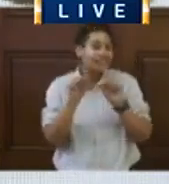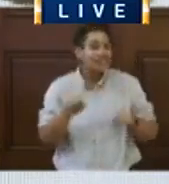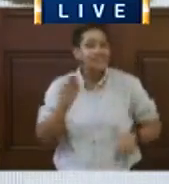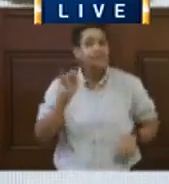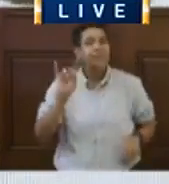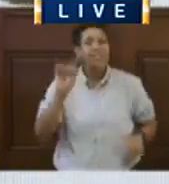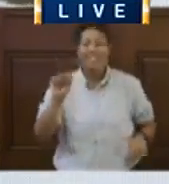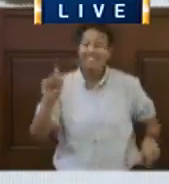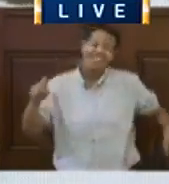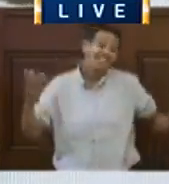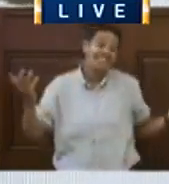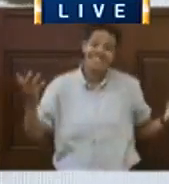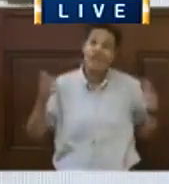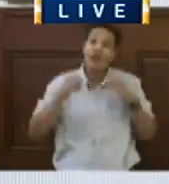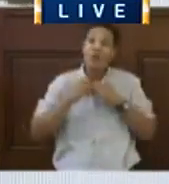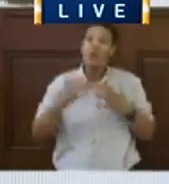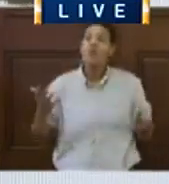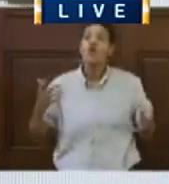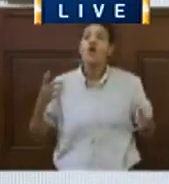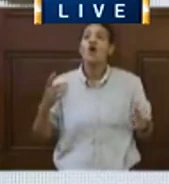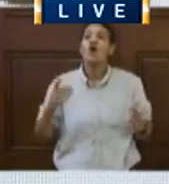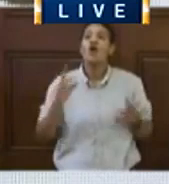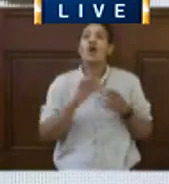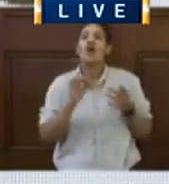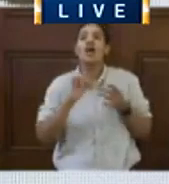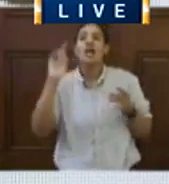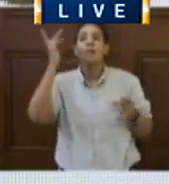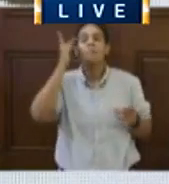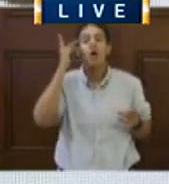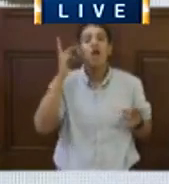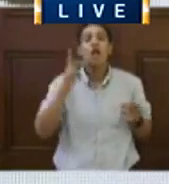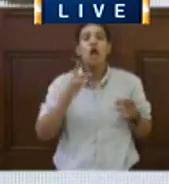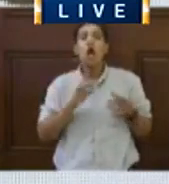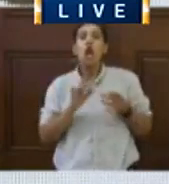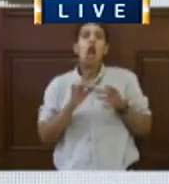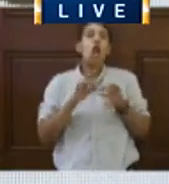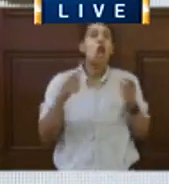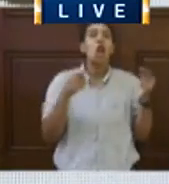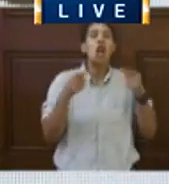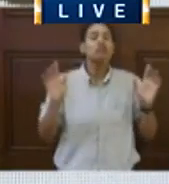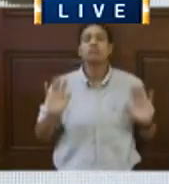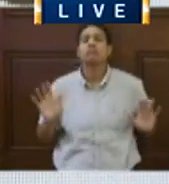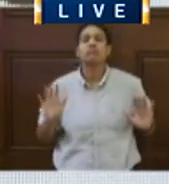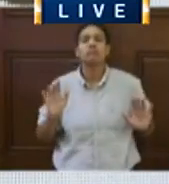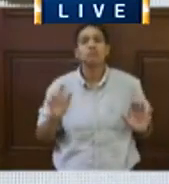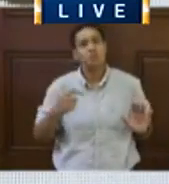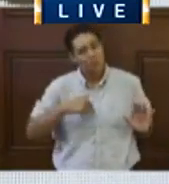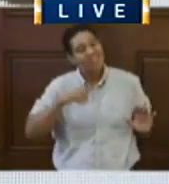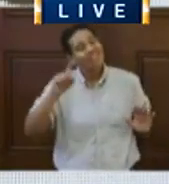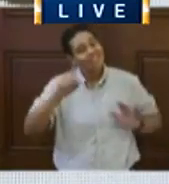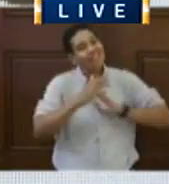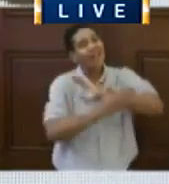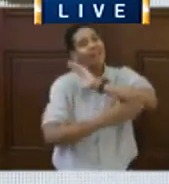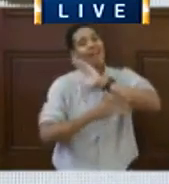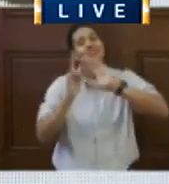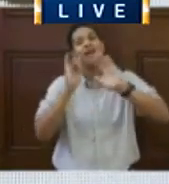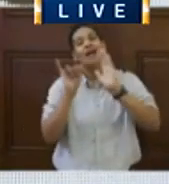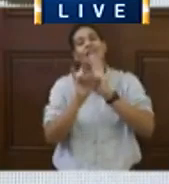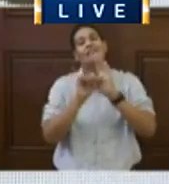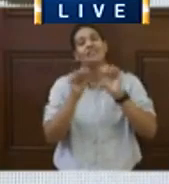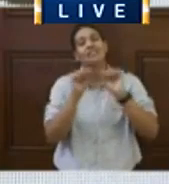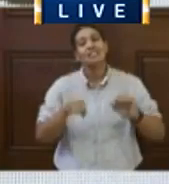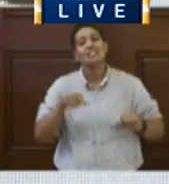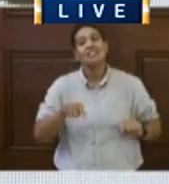Without getting into the murky political waters around it, this is the real test of the society